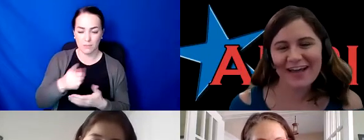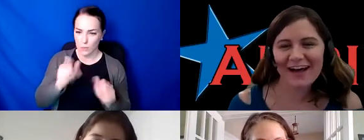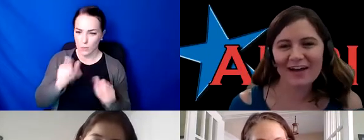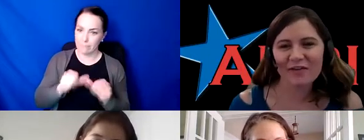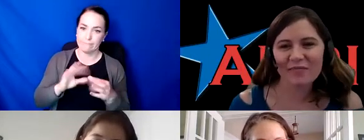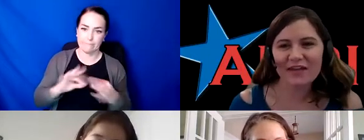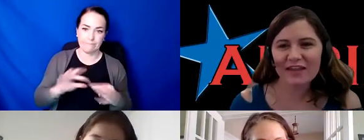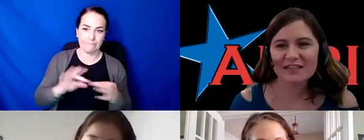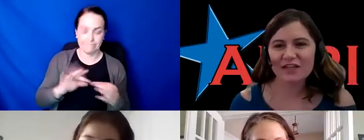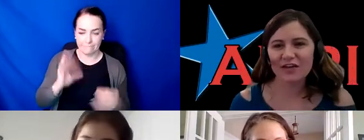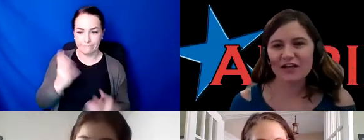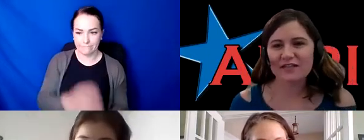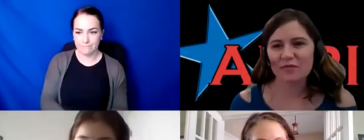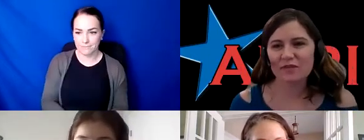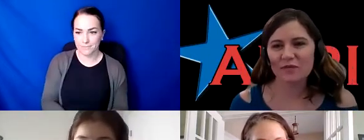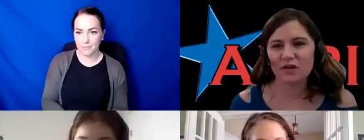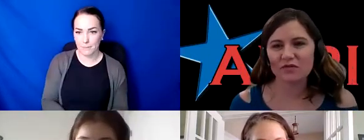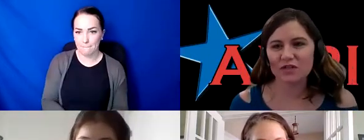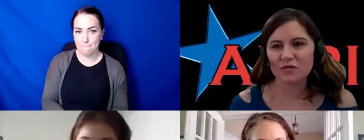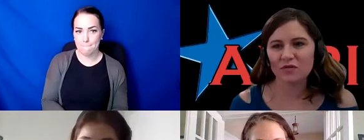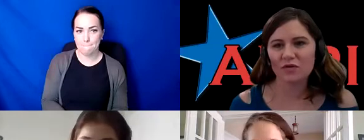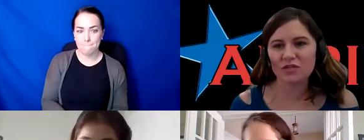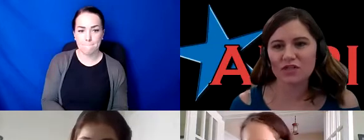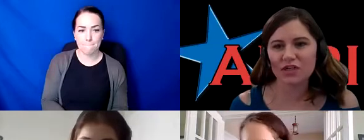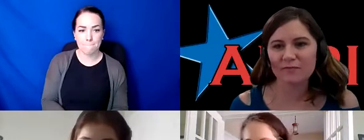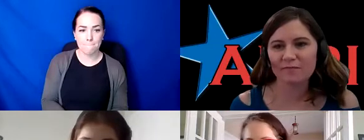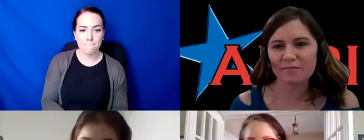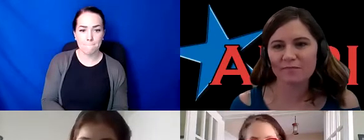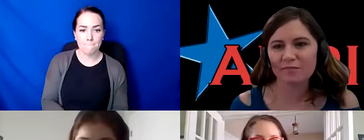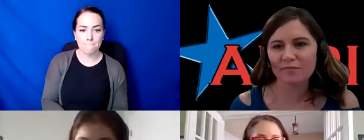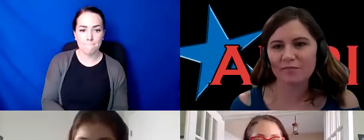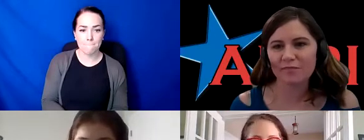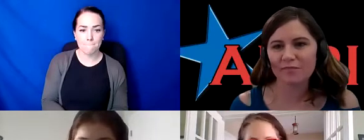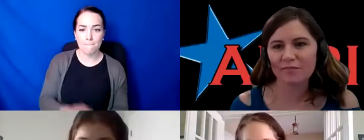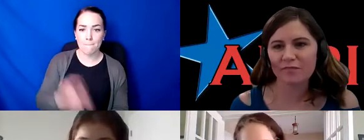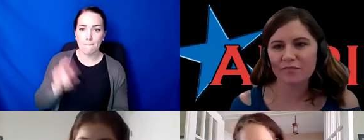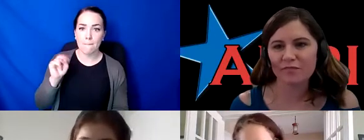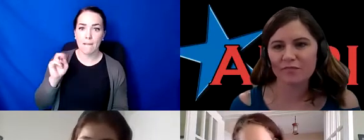Unfortunately. Nellie, I see your hand is up as well. Do you want to share?